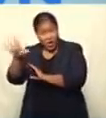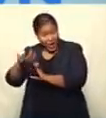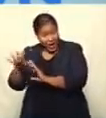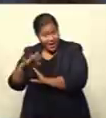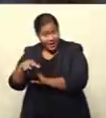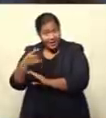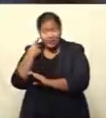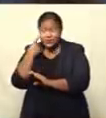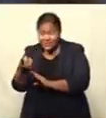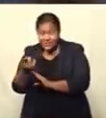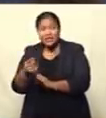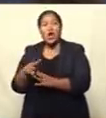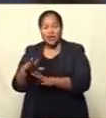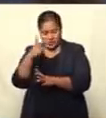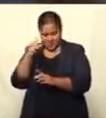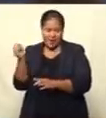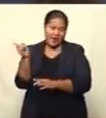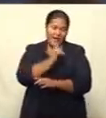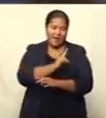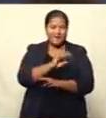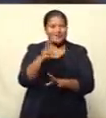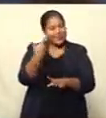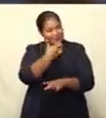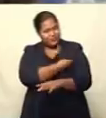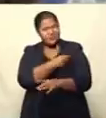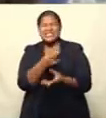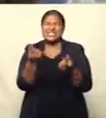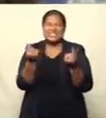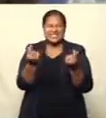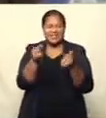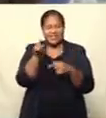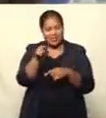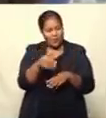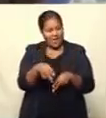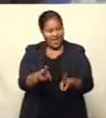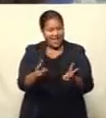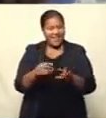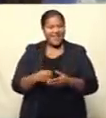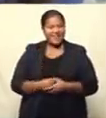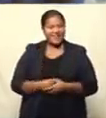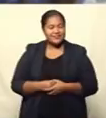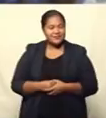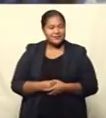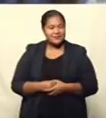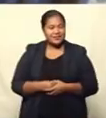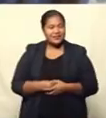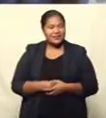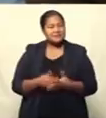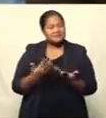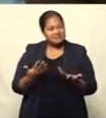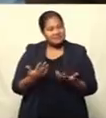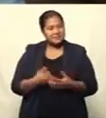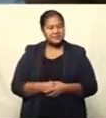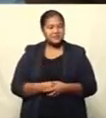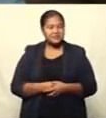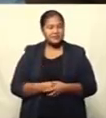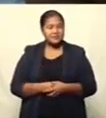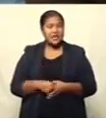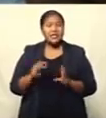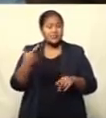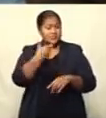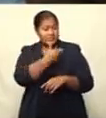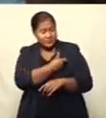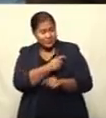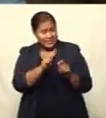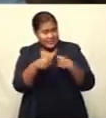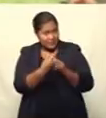can just come in and get the jab. It's a lot easier that way, and the wait time is a lot less. Vaccination drive